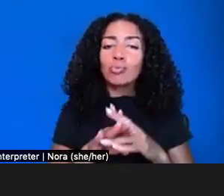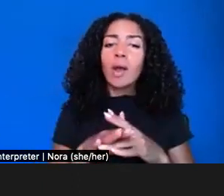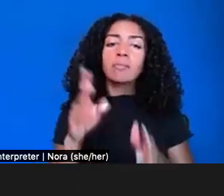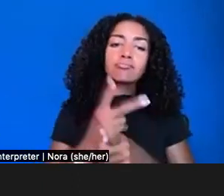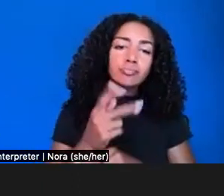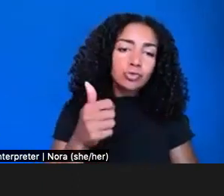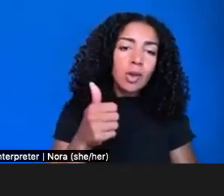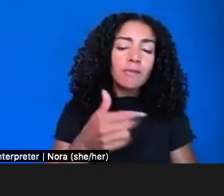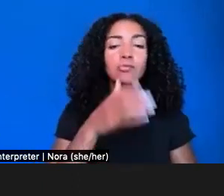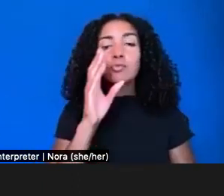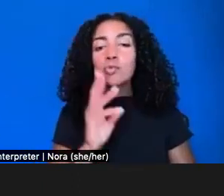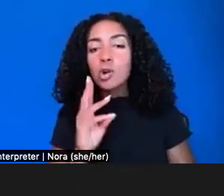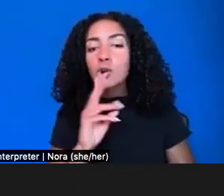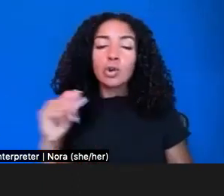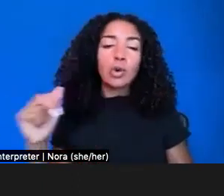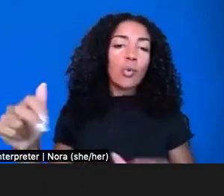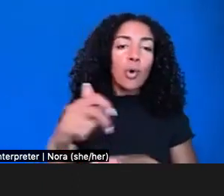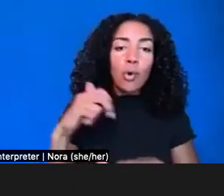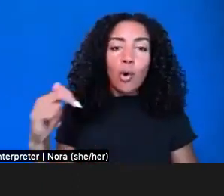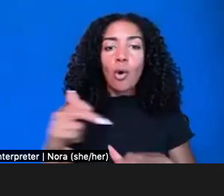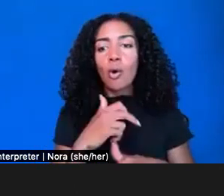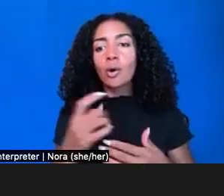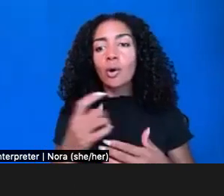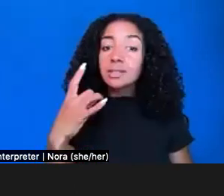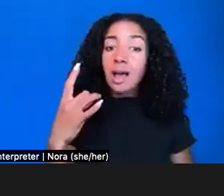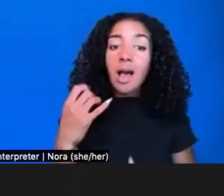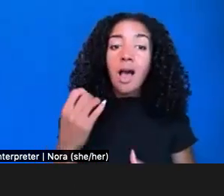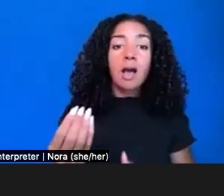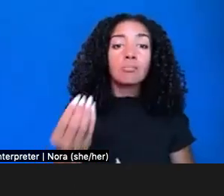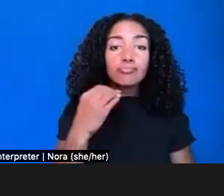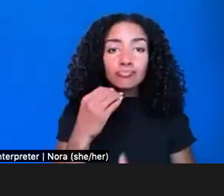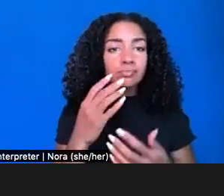water, walk around, get a snack. Okay?